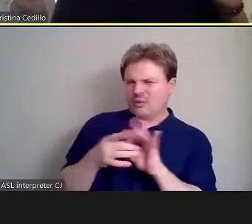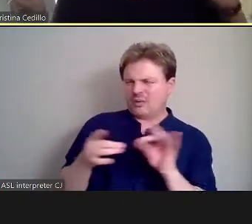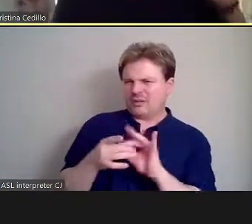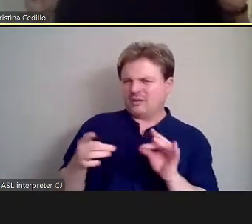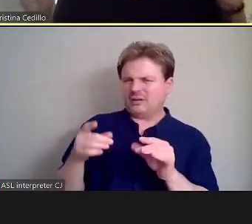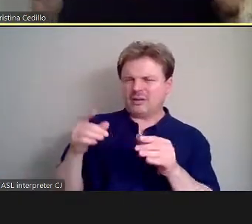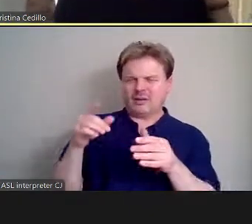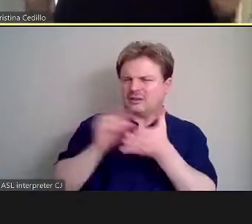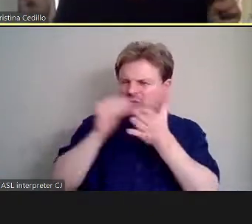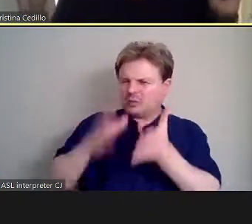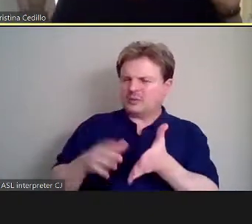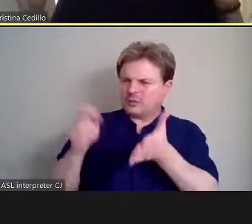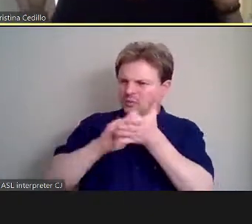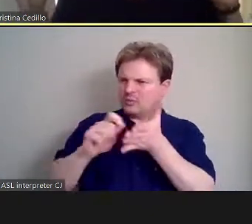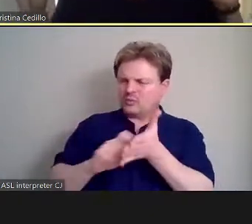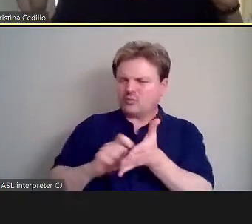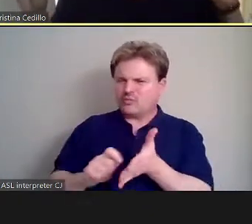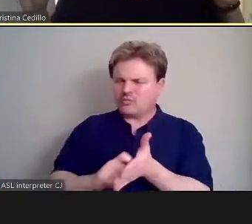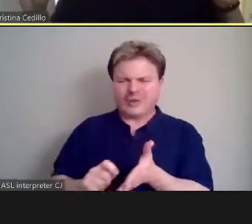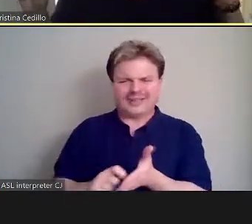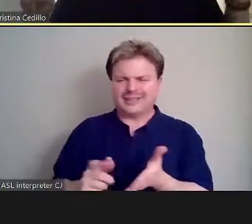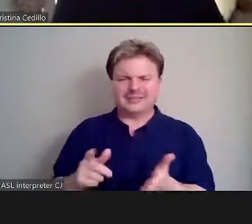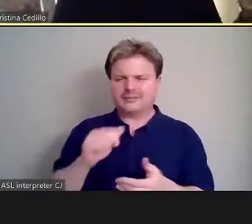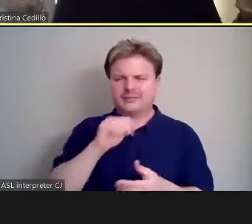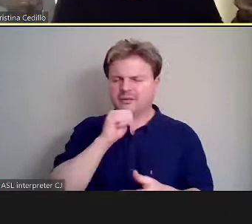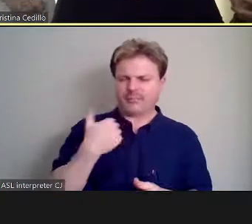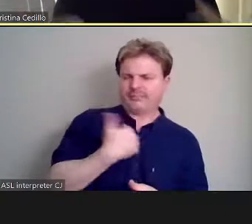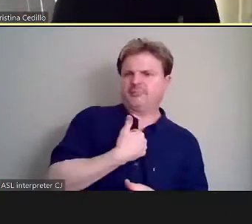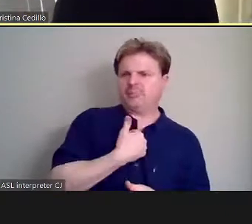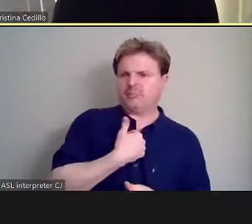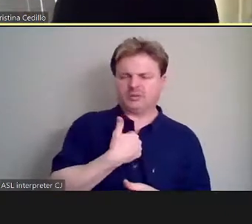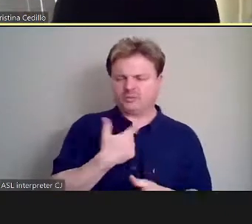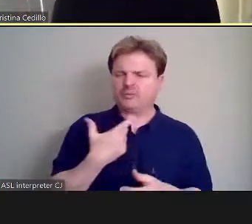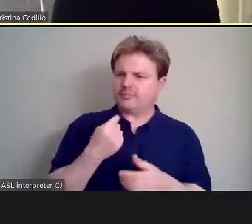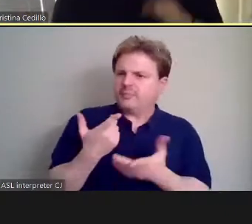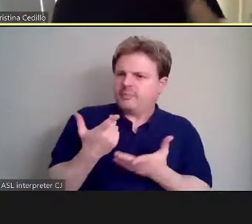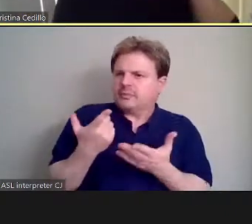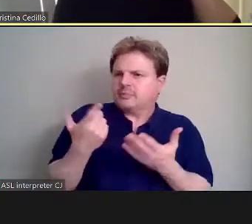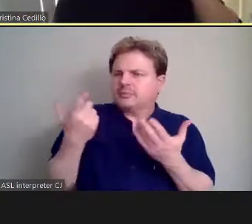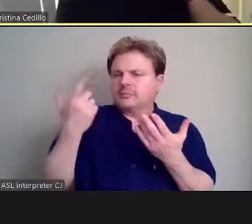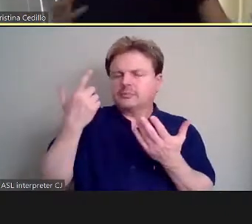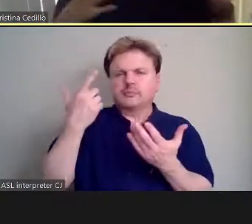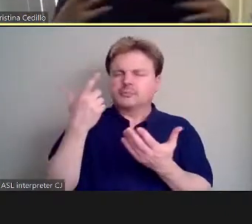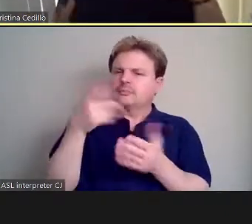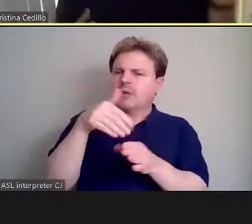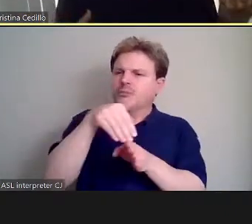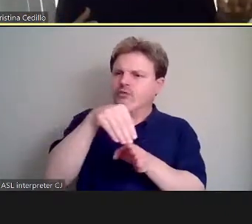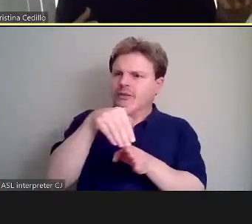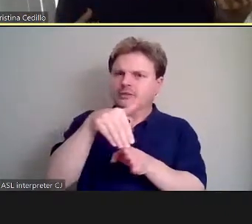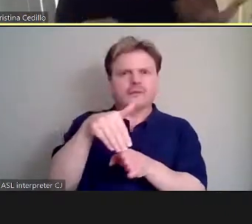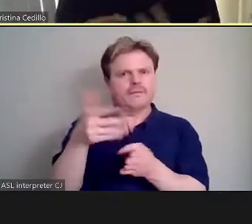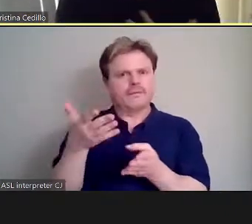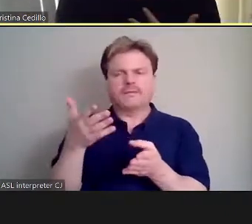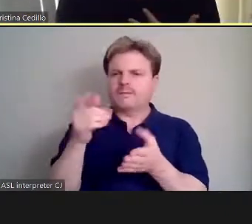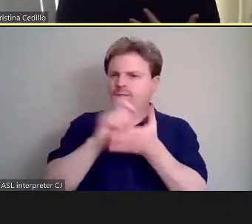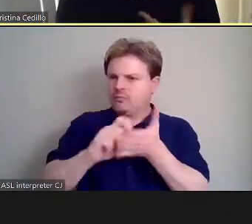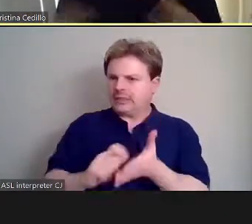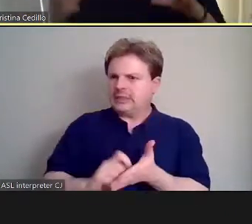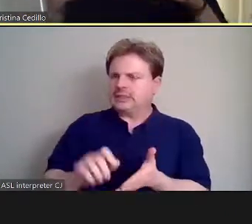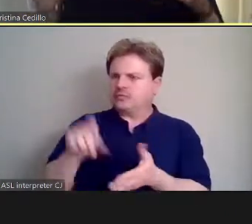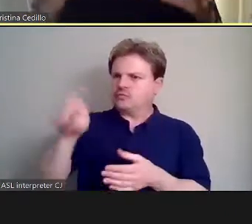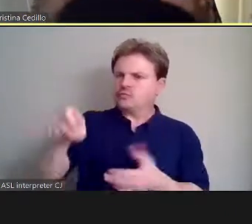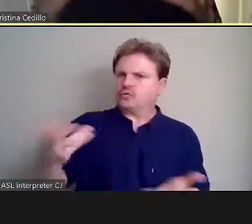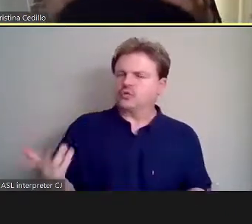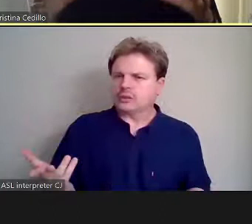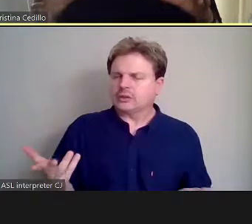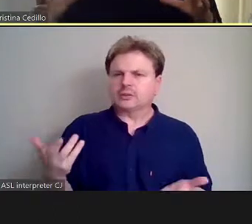write in a very impersonal, objective way. Right. And so we have to be really careful that we